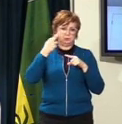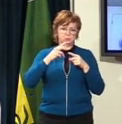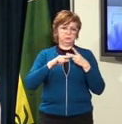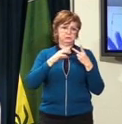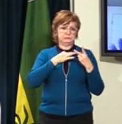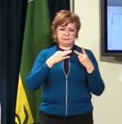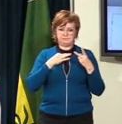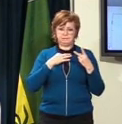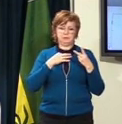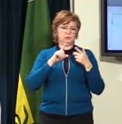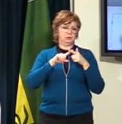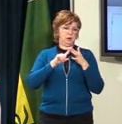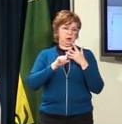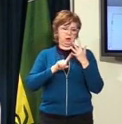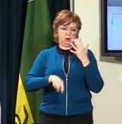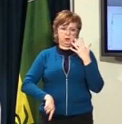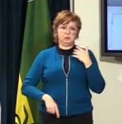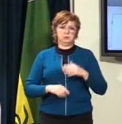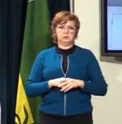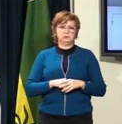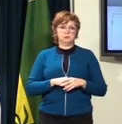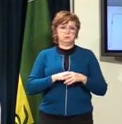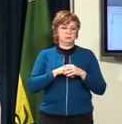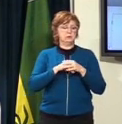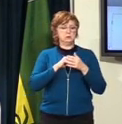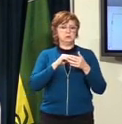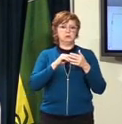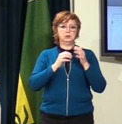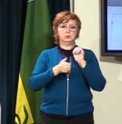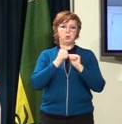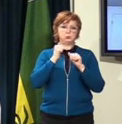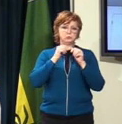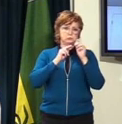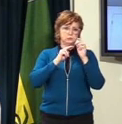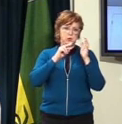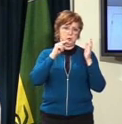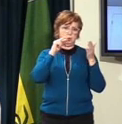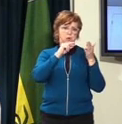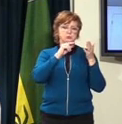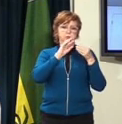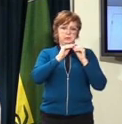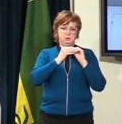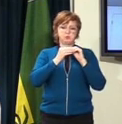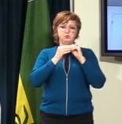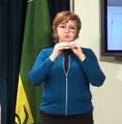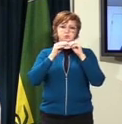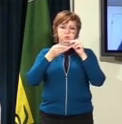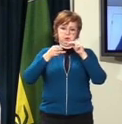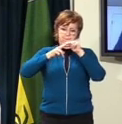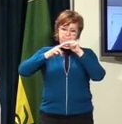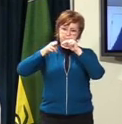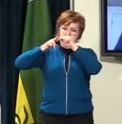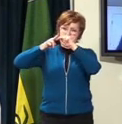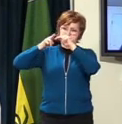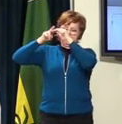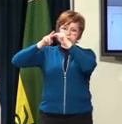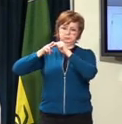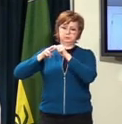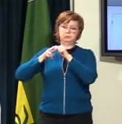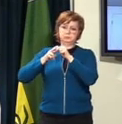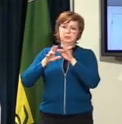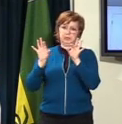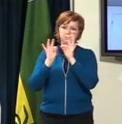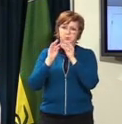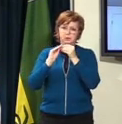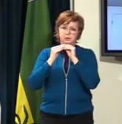the number. Although the modeling, the current trend and trajectory of cases, those are key factors that we'll be